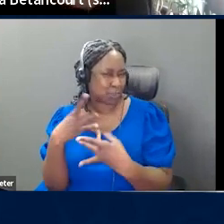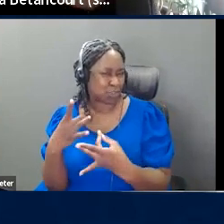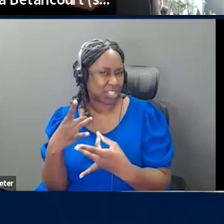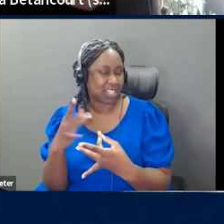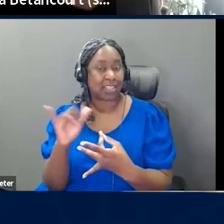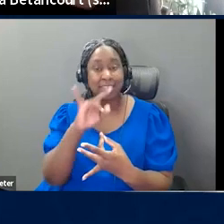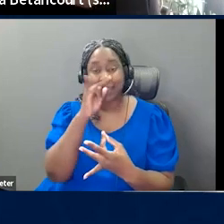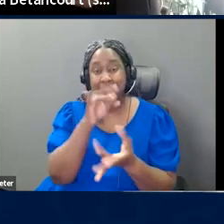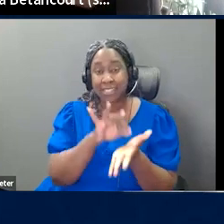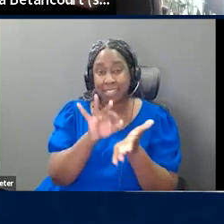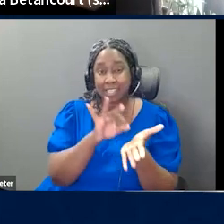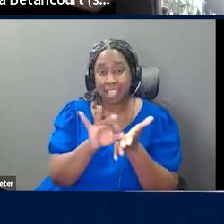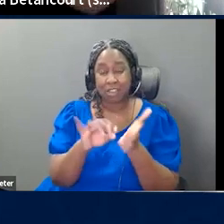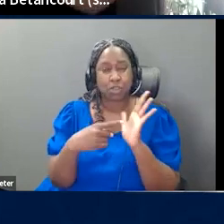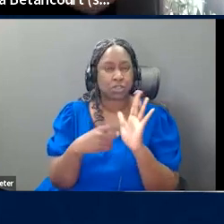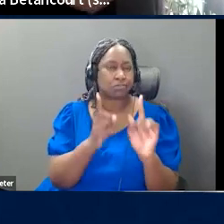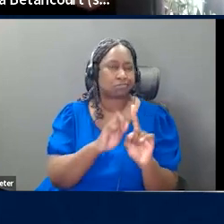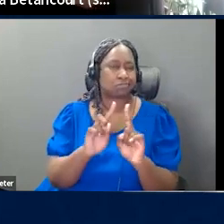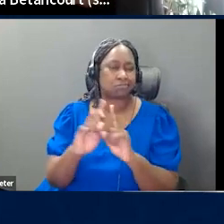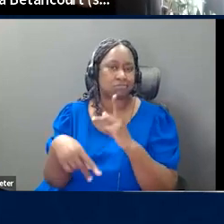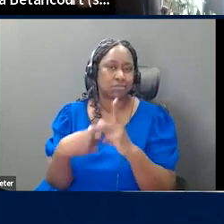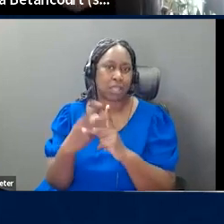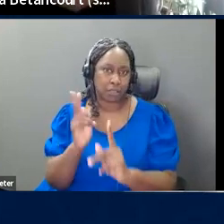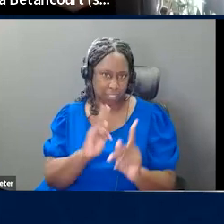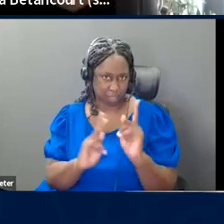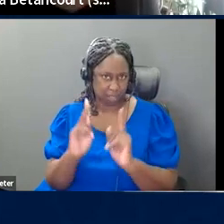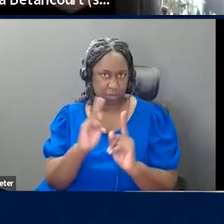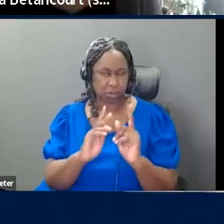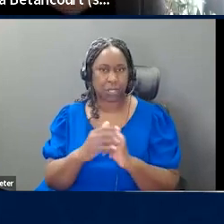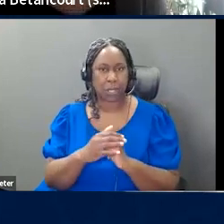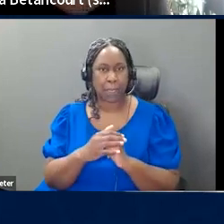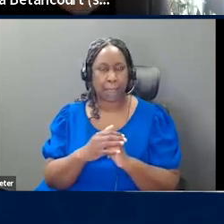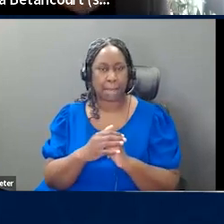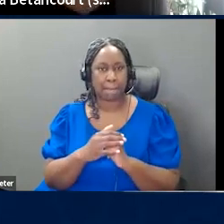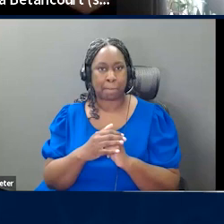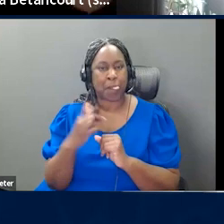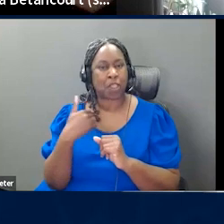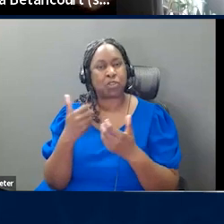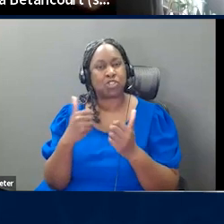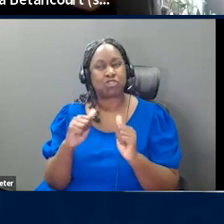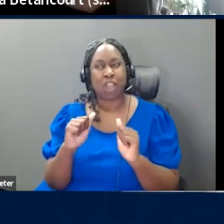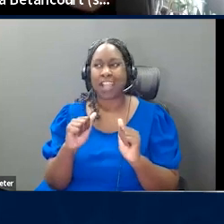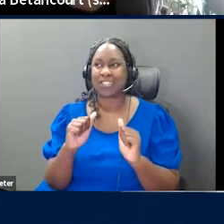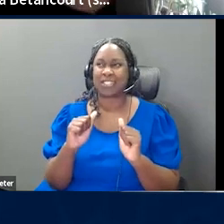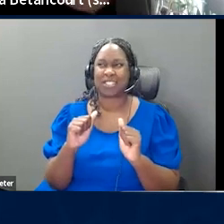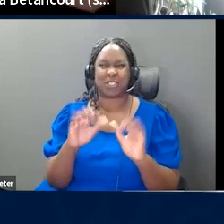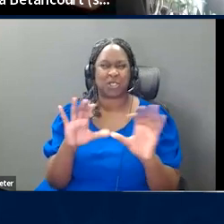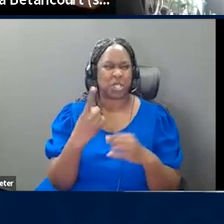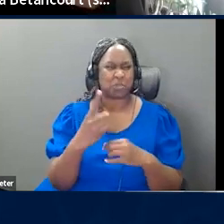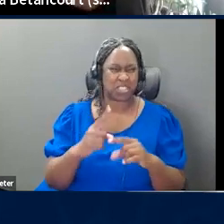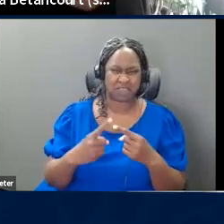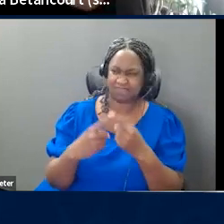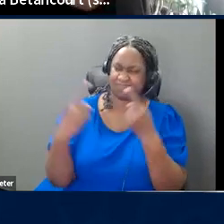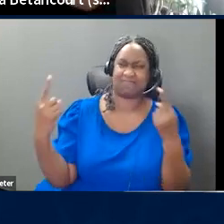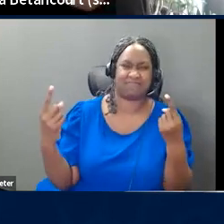Kids Count, we featured all different types of people. We tried to sort of counter all of the stereotypes that we were